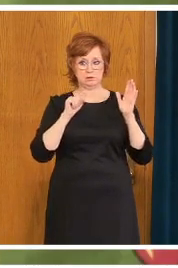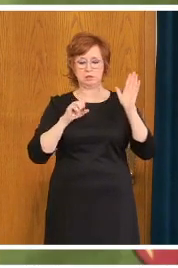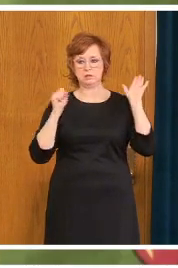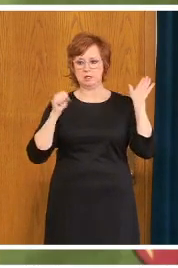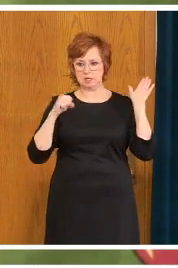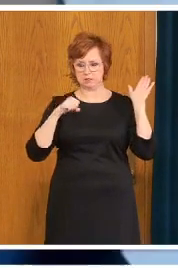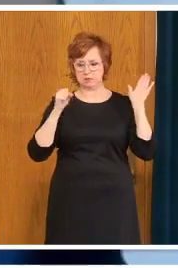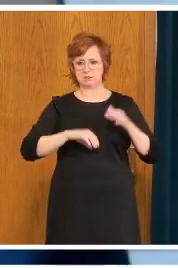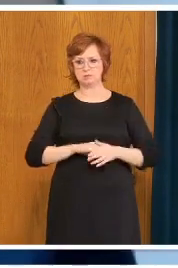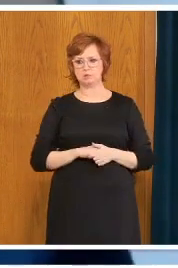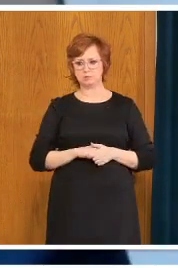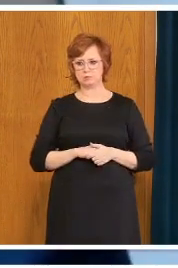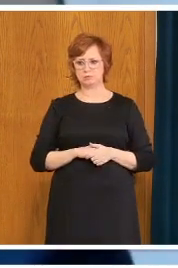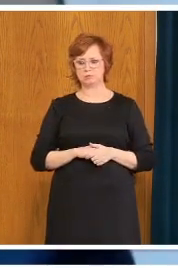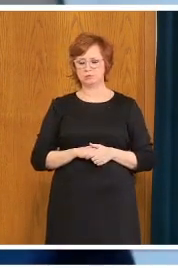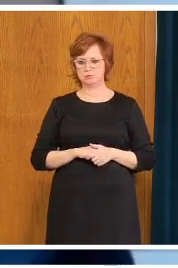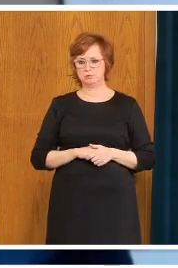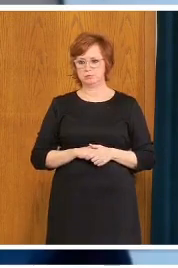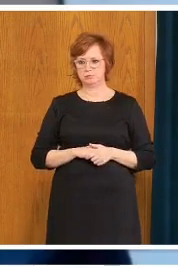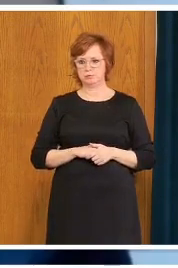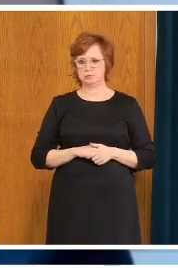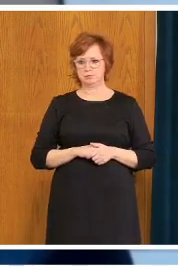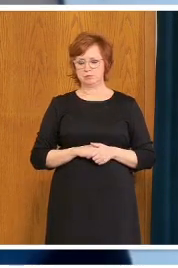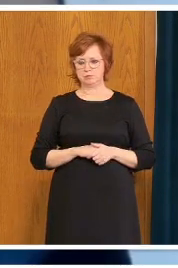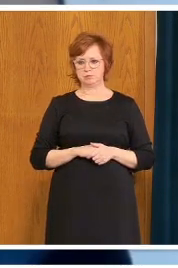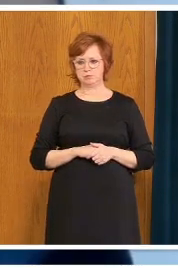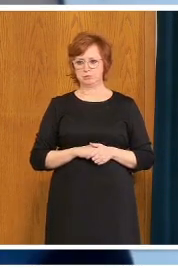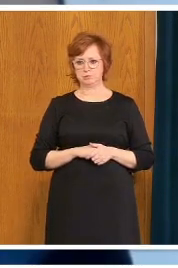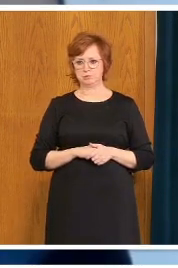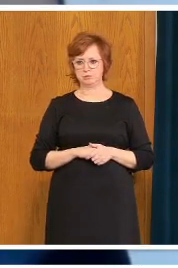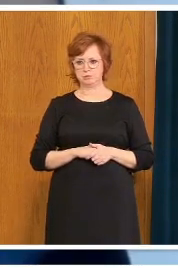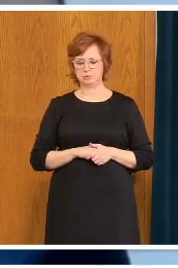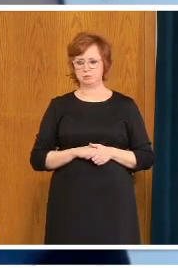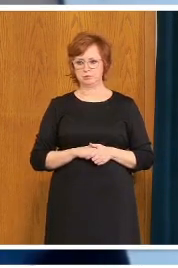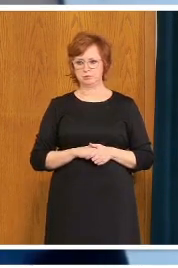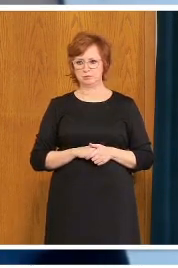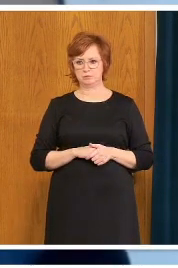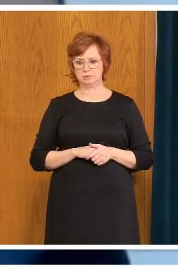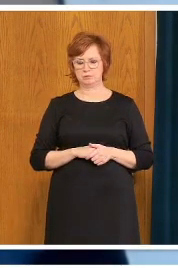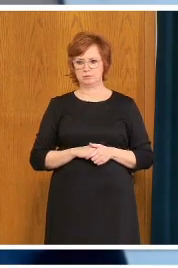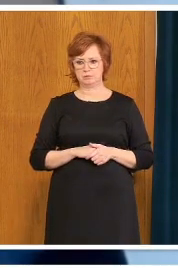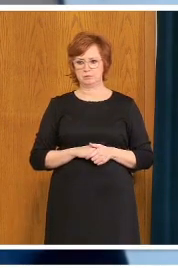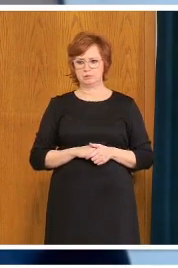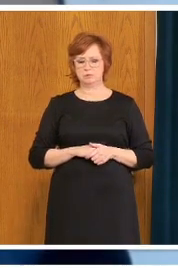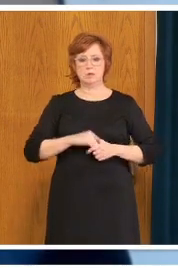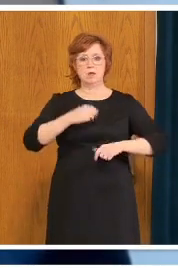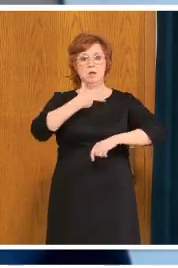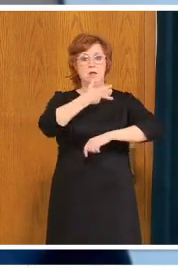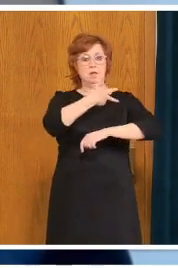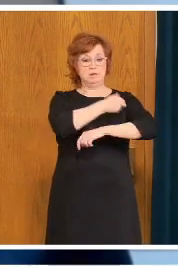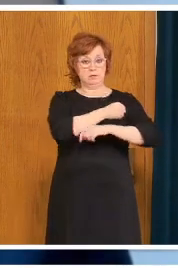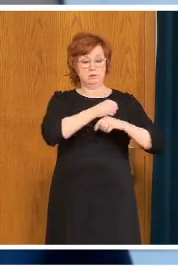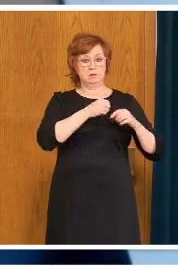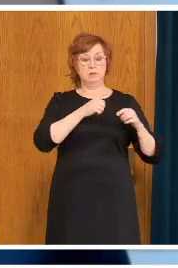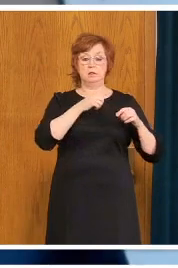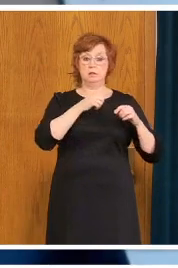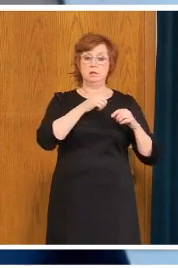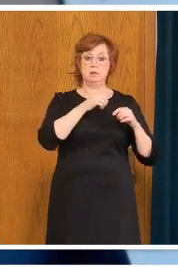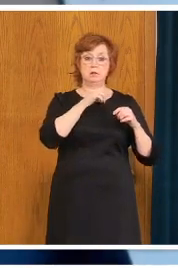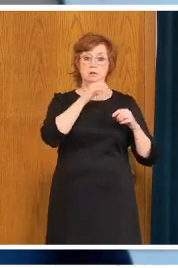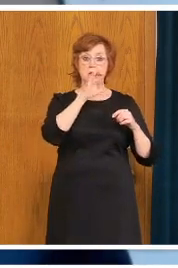So yes, just to add to that, Mark, the vaccine clinics have clinical staff there and do an assessment of individuals as they do come in.